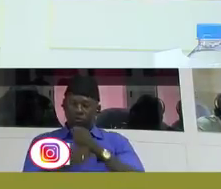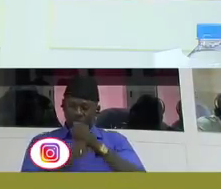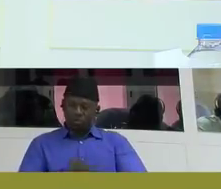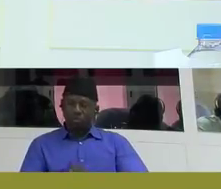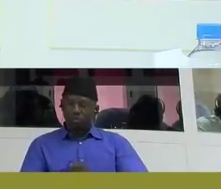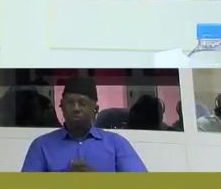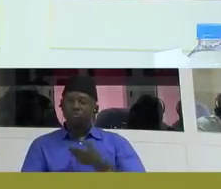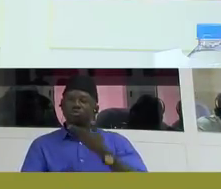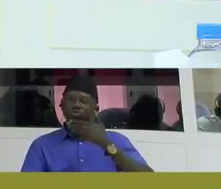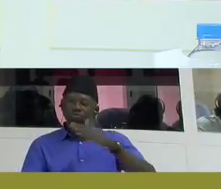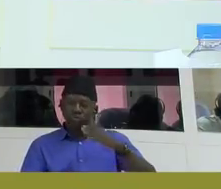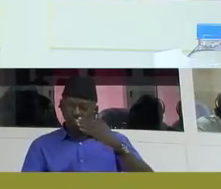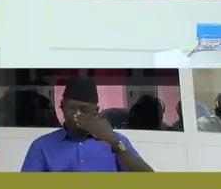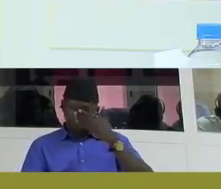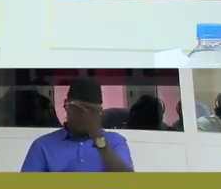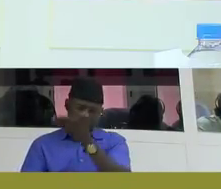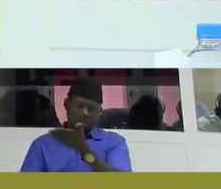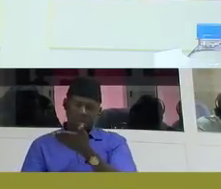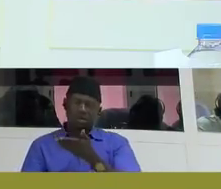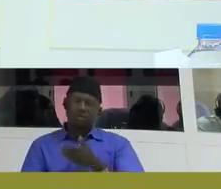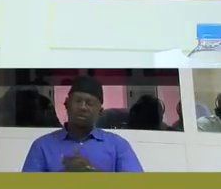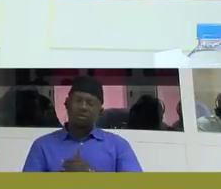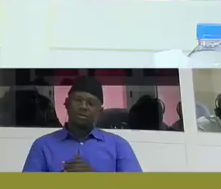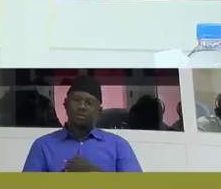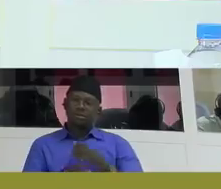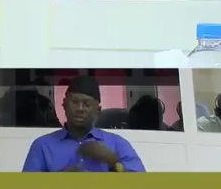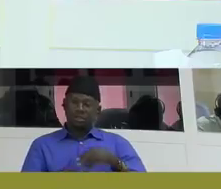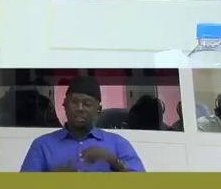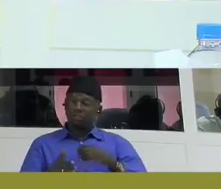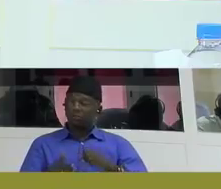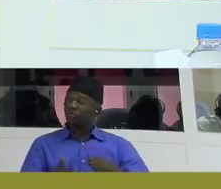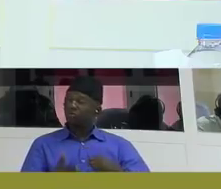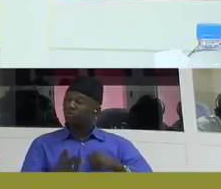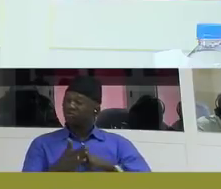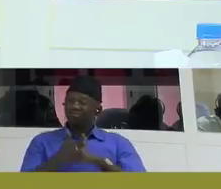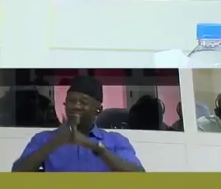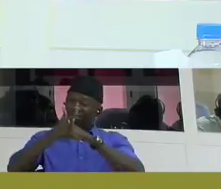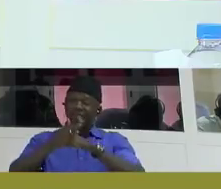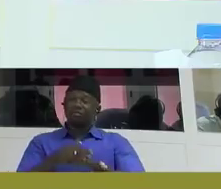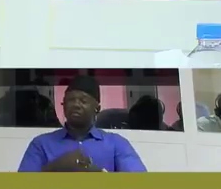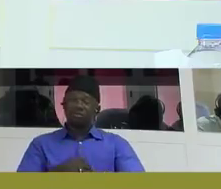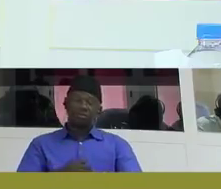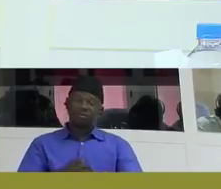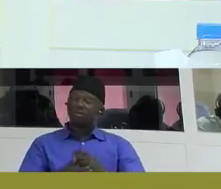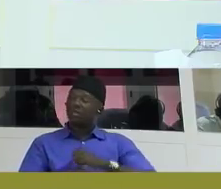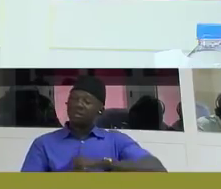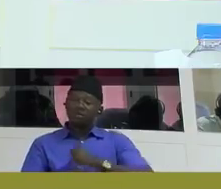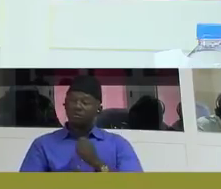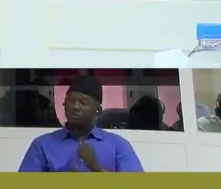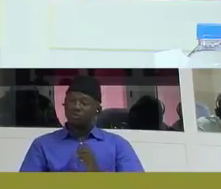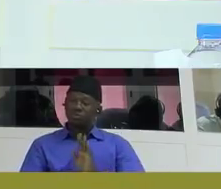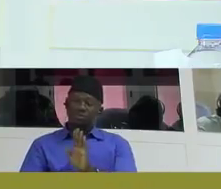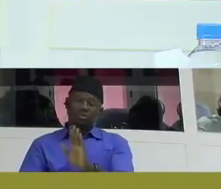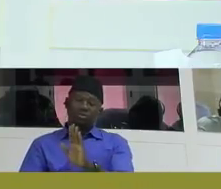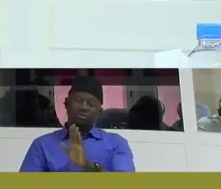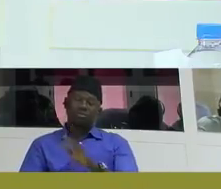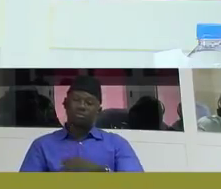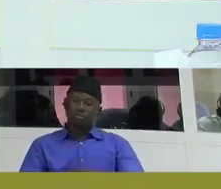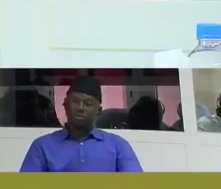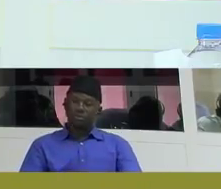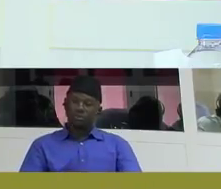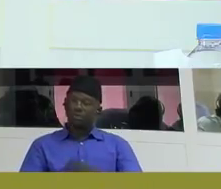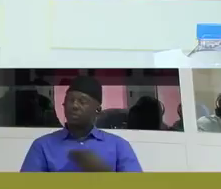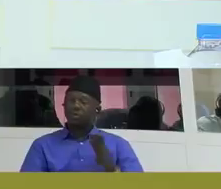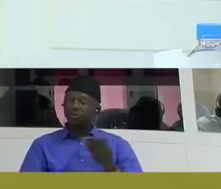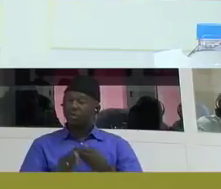were youths. So they took their stand and refused to stop. They went up to the